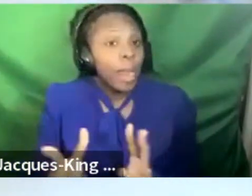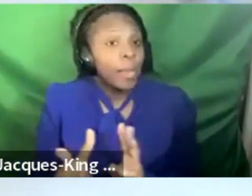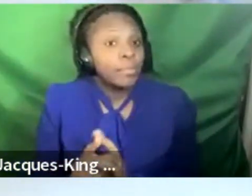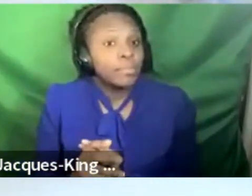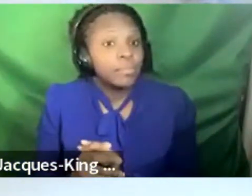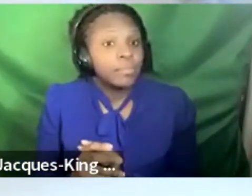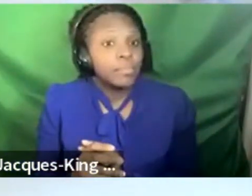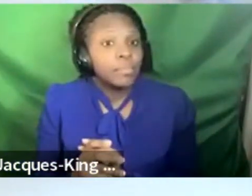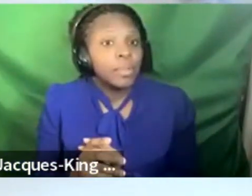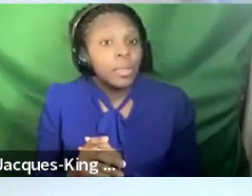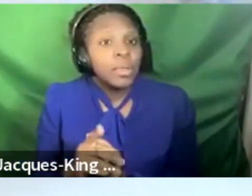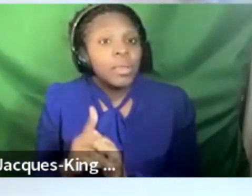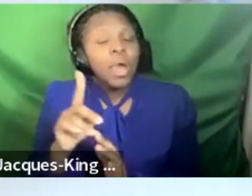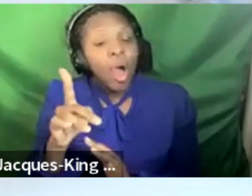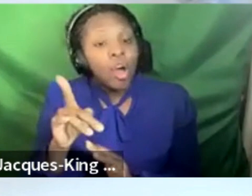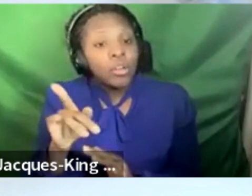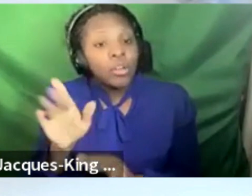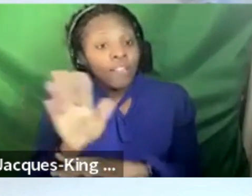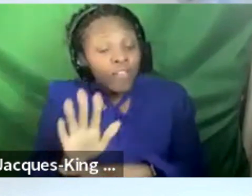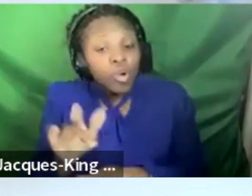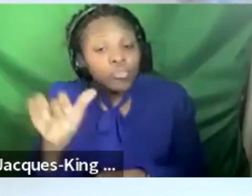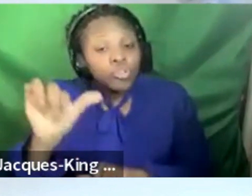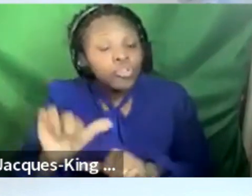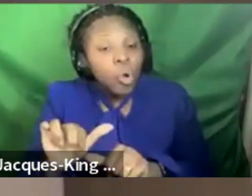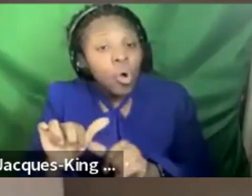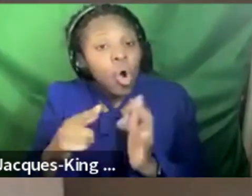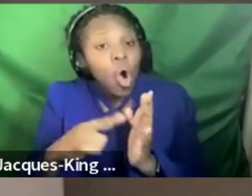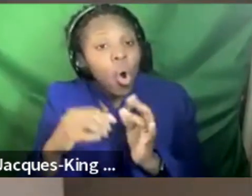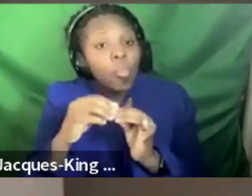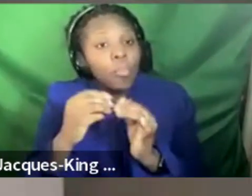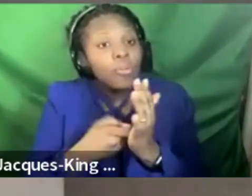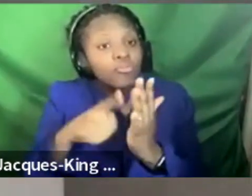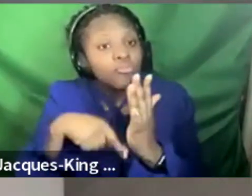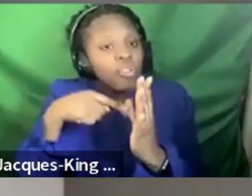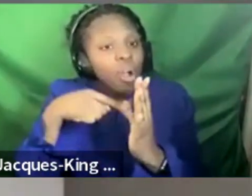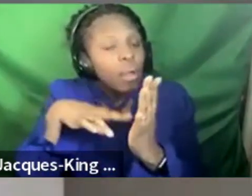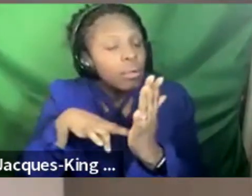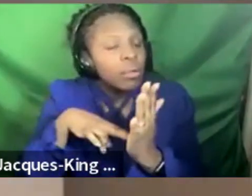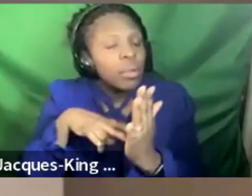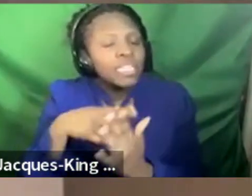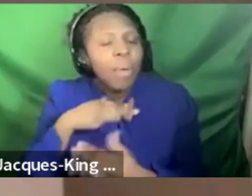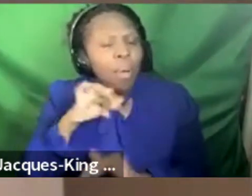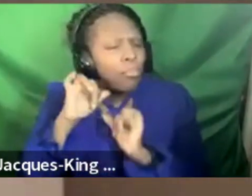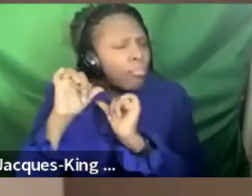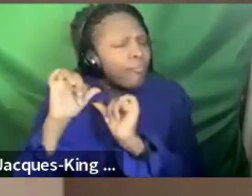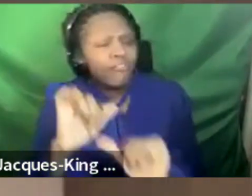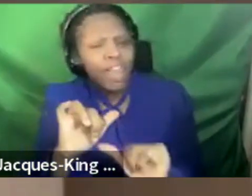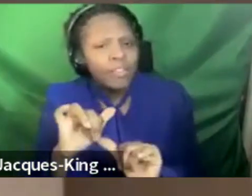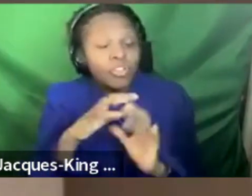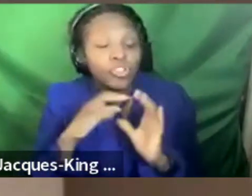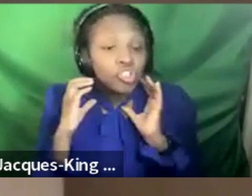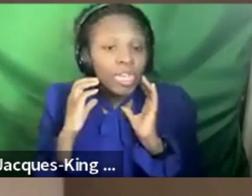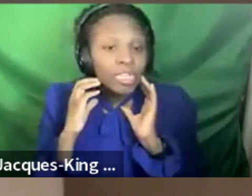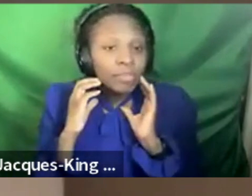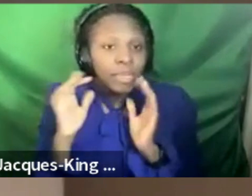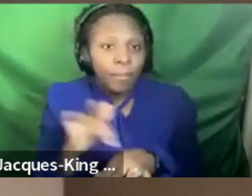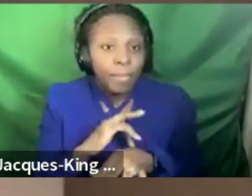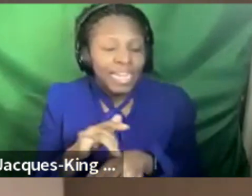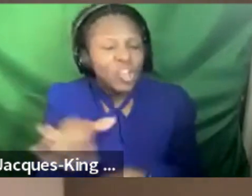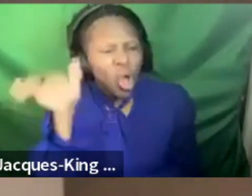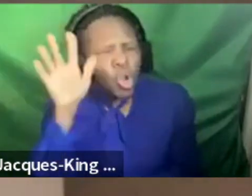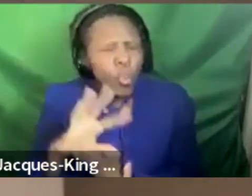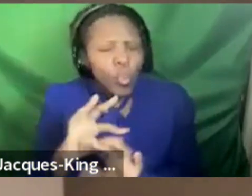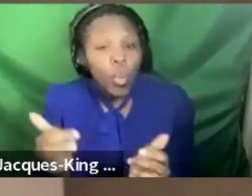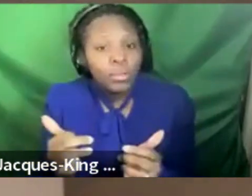to lower their voices anyway. I played Oberon on film, in a short film. So I know the piece pretty well. It's my